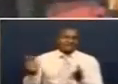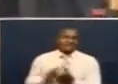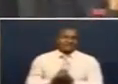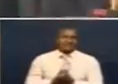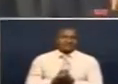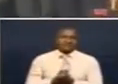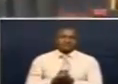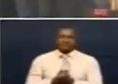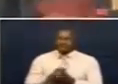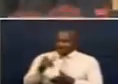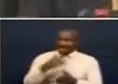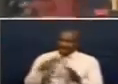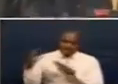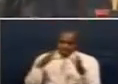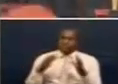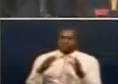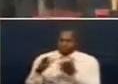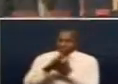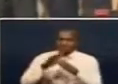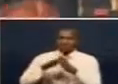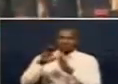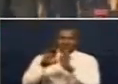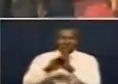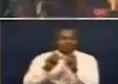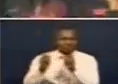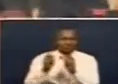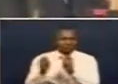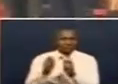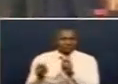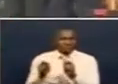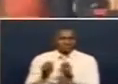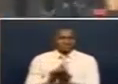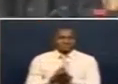the constitution. That's what you don't understand. So now you're talking about